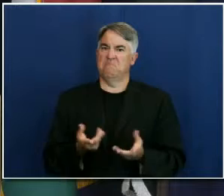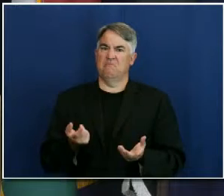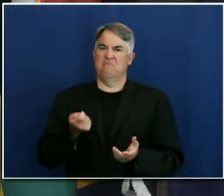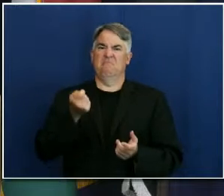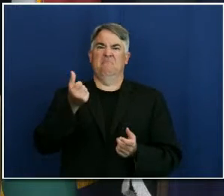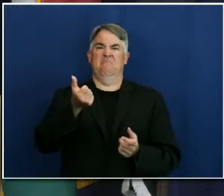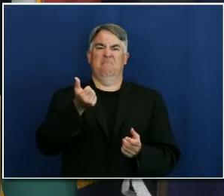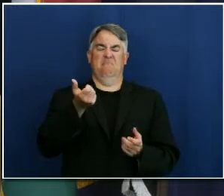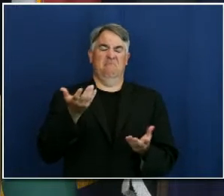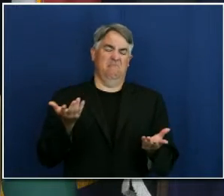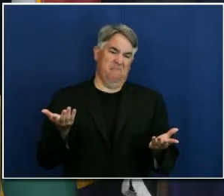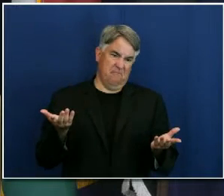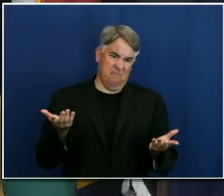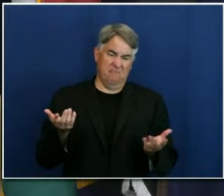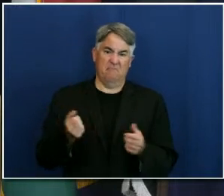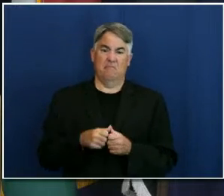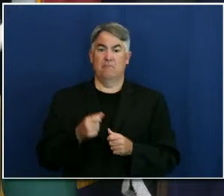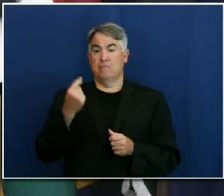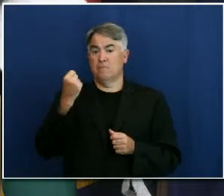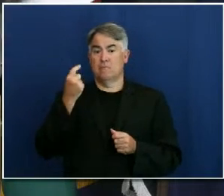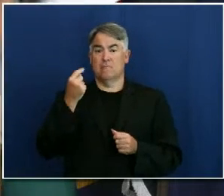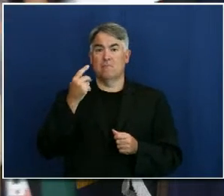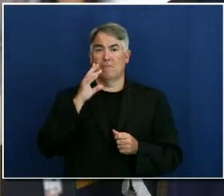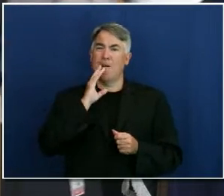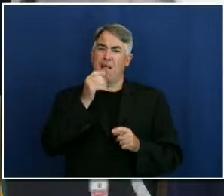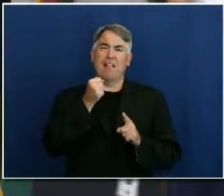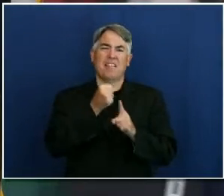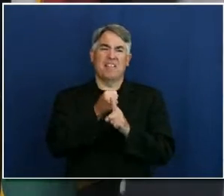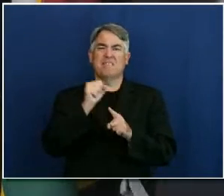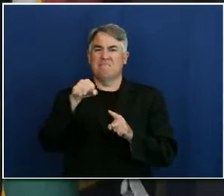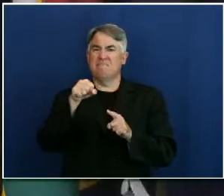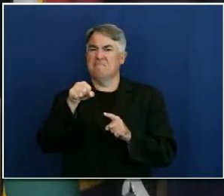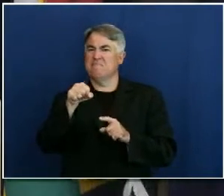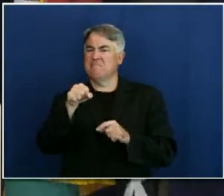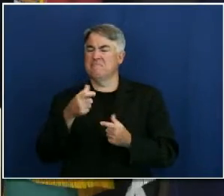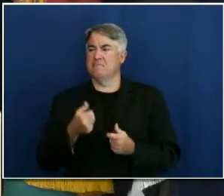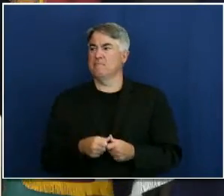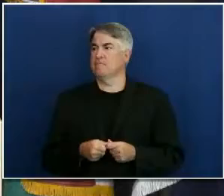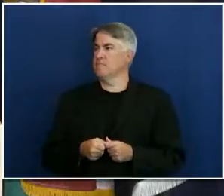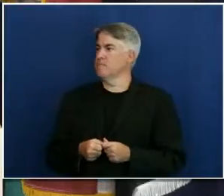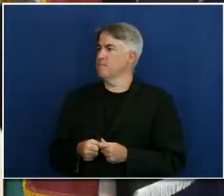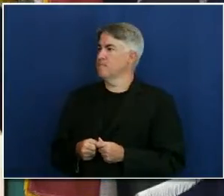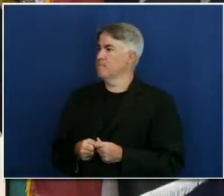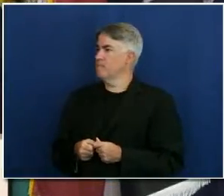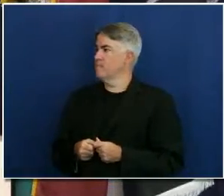an expected result. Thank you, Dr.